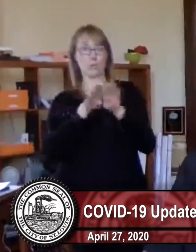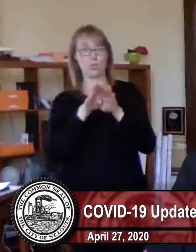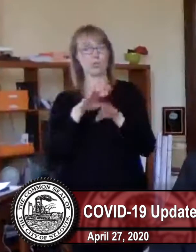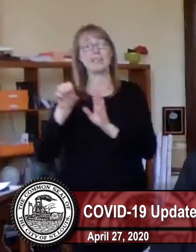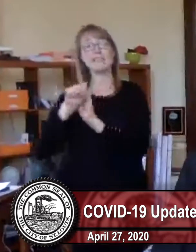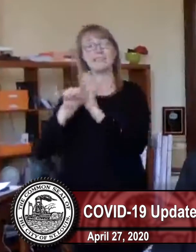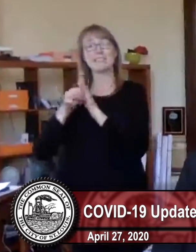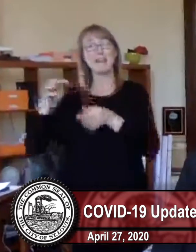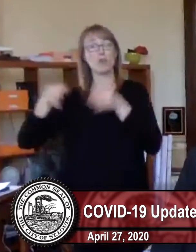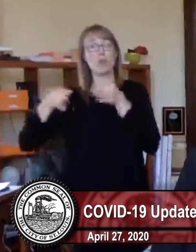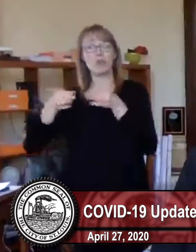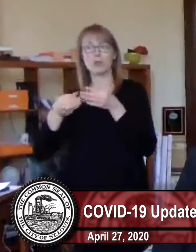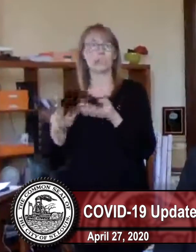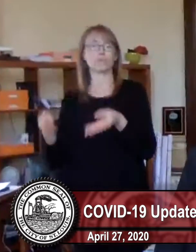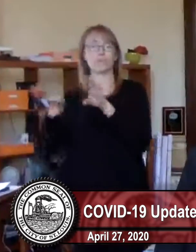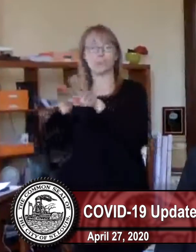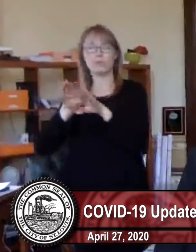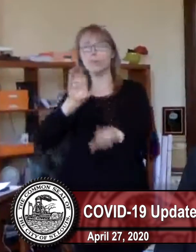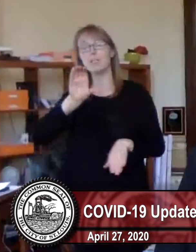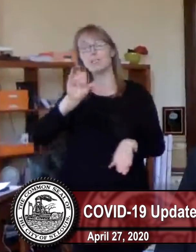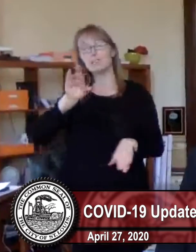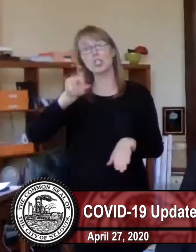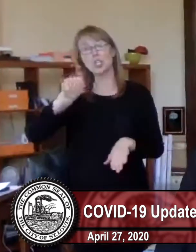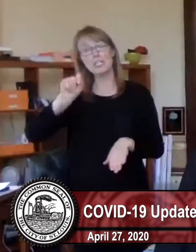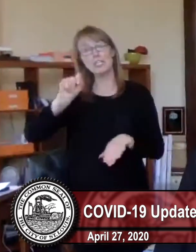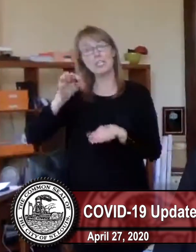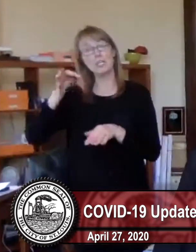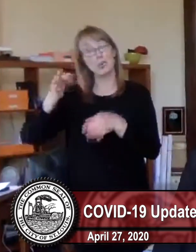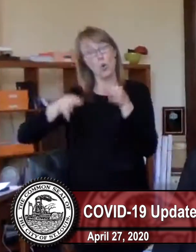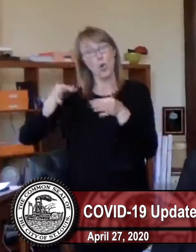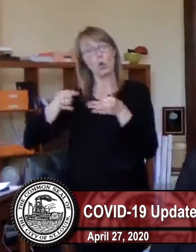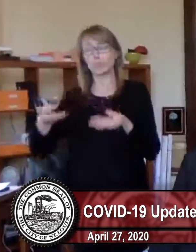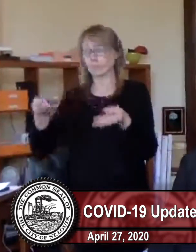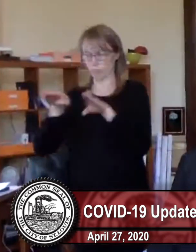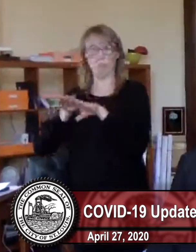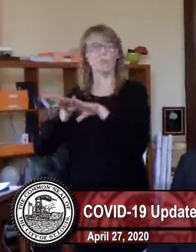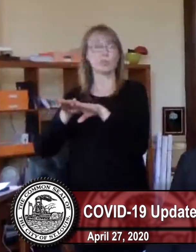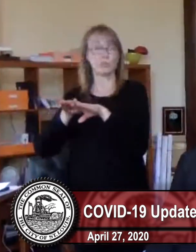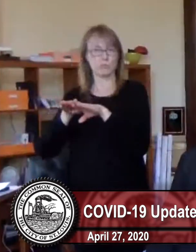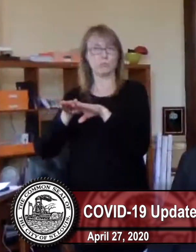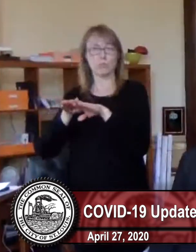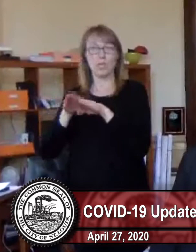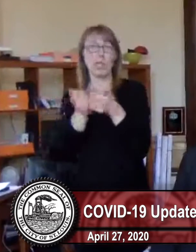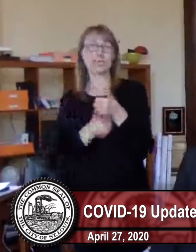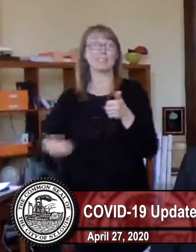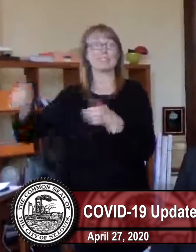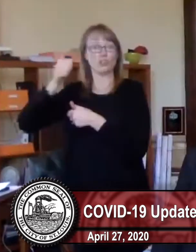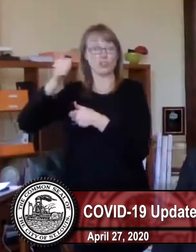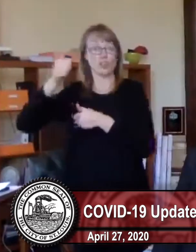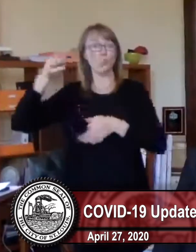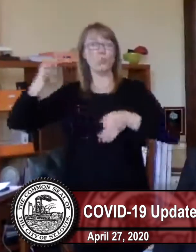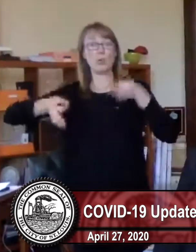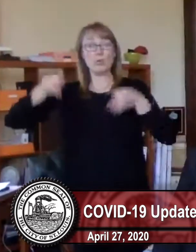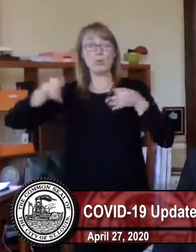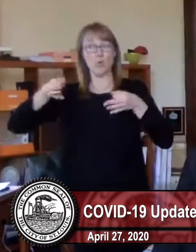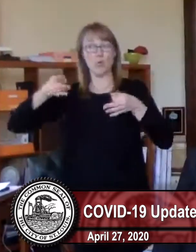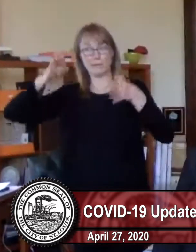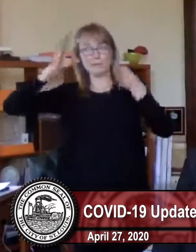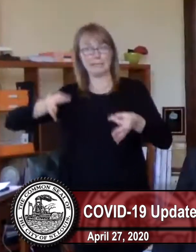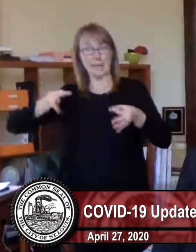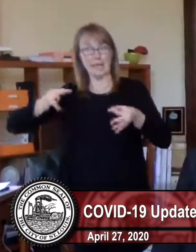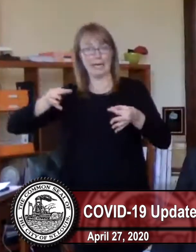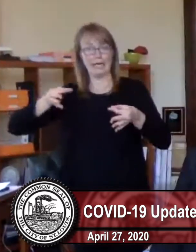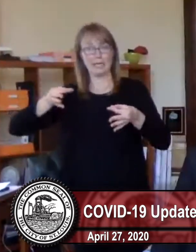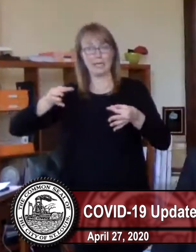courts are closed. And that's actually controlled by the Supreme Court. And there was I believe a Supreme